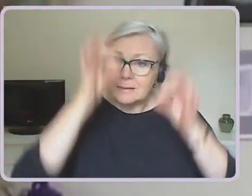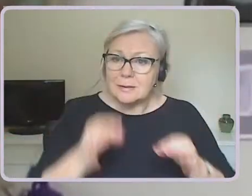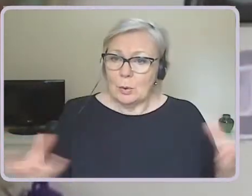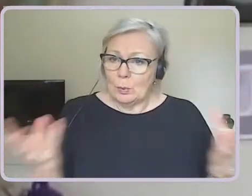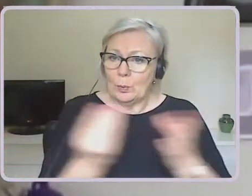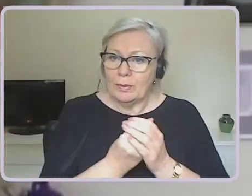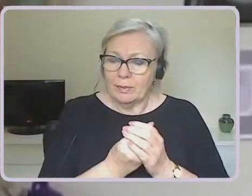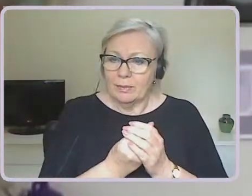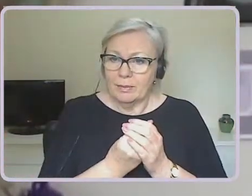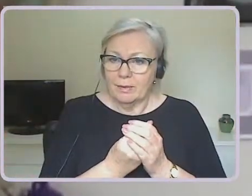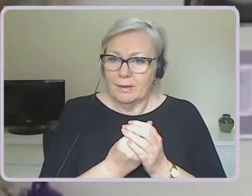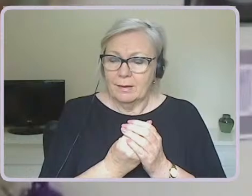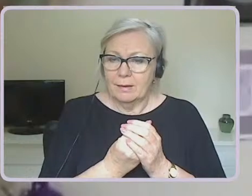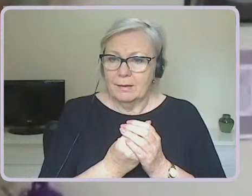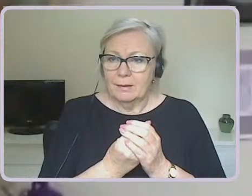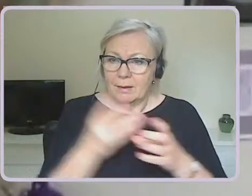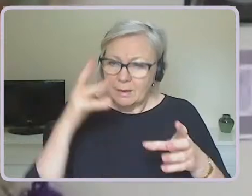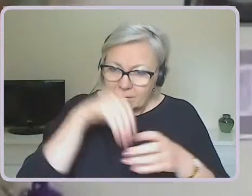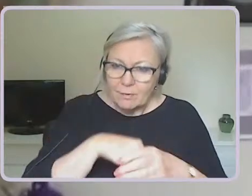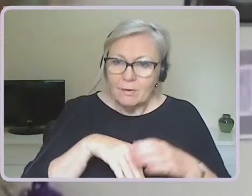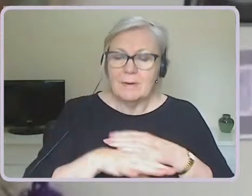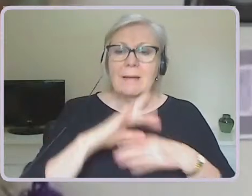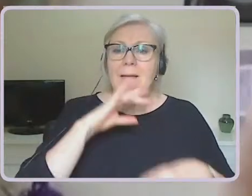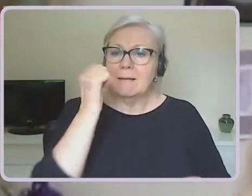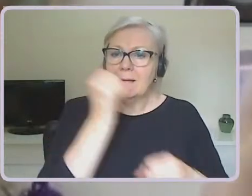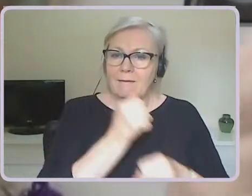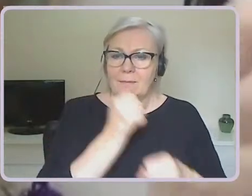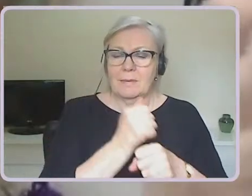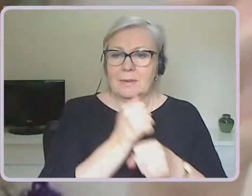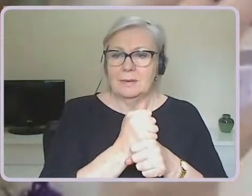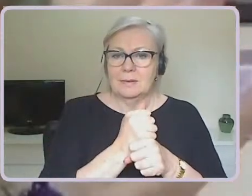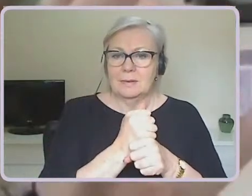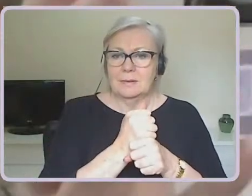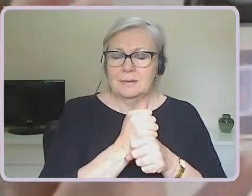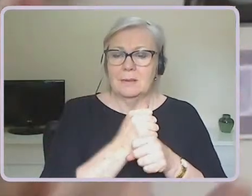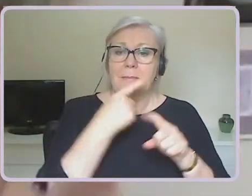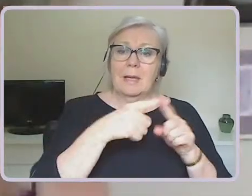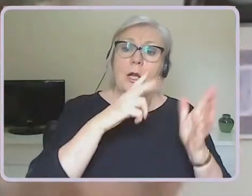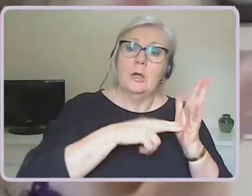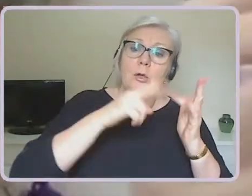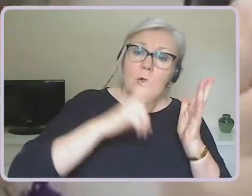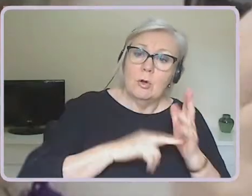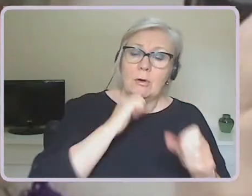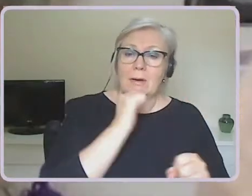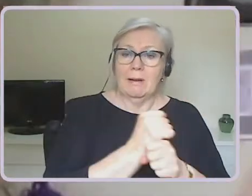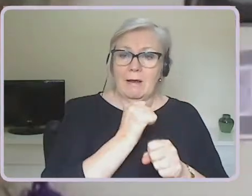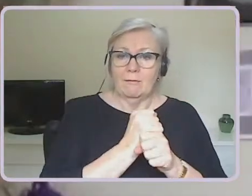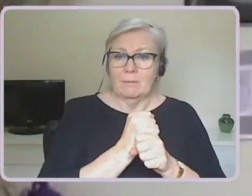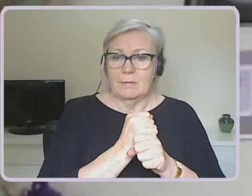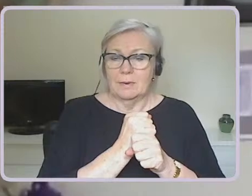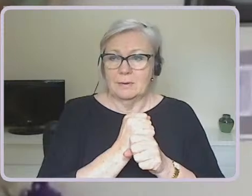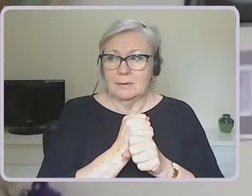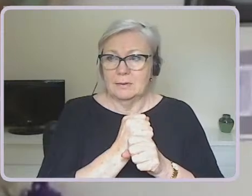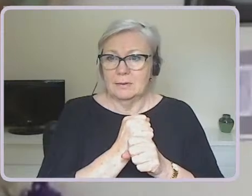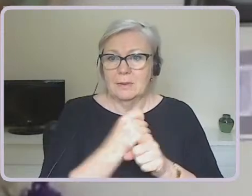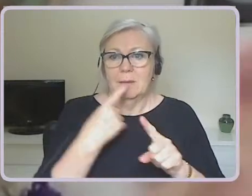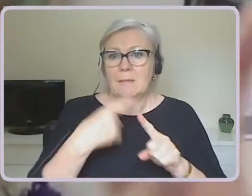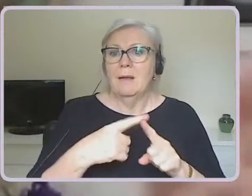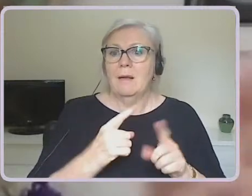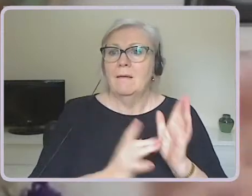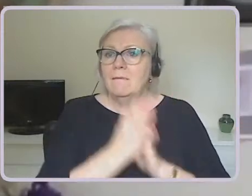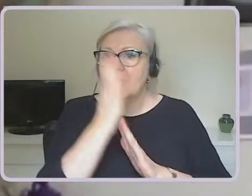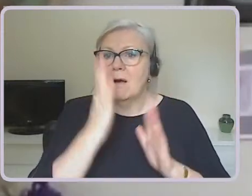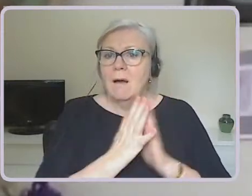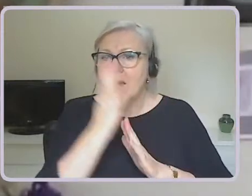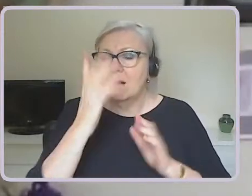being part of government, non-government, fire response services. It's a part of being in